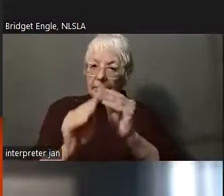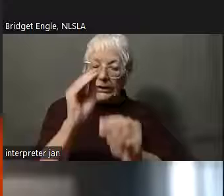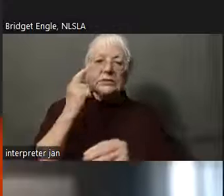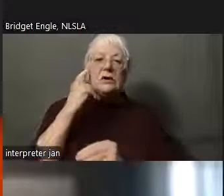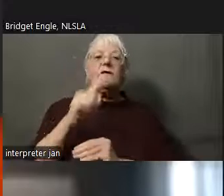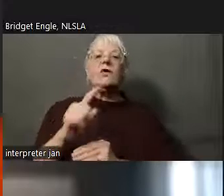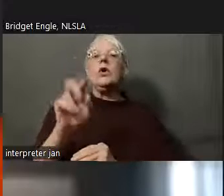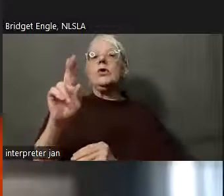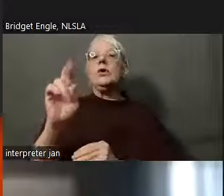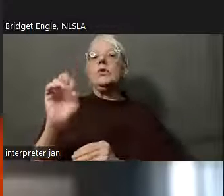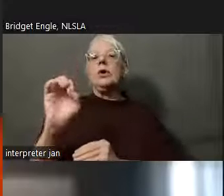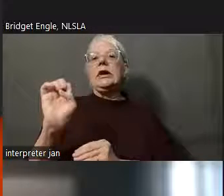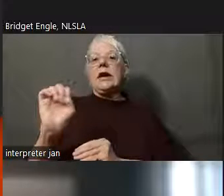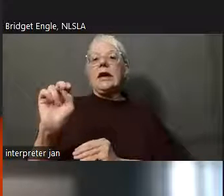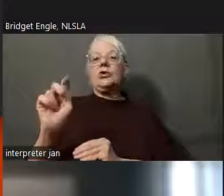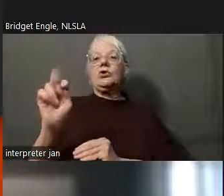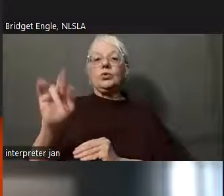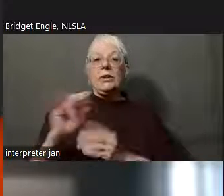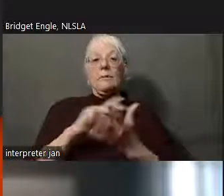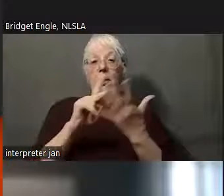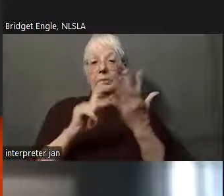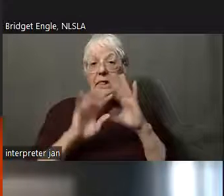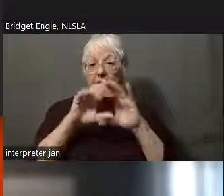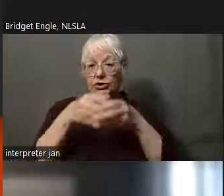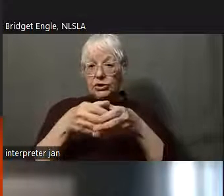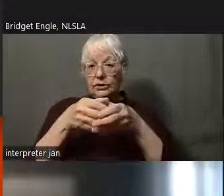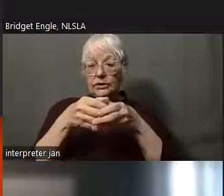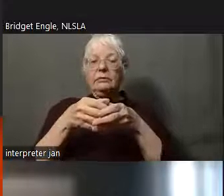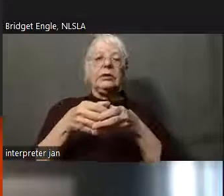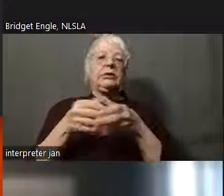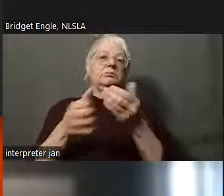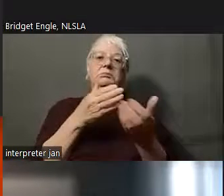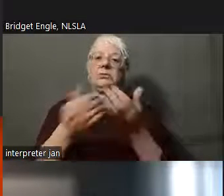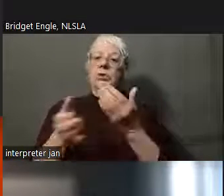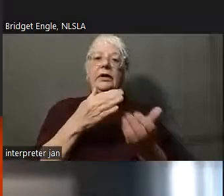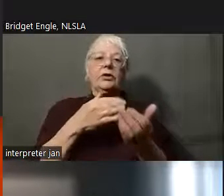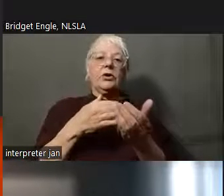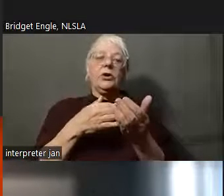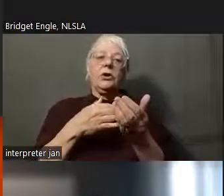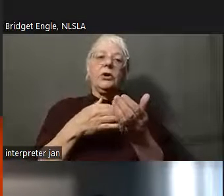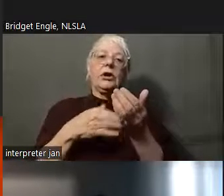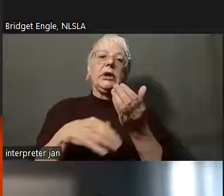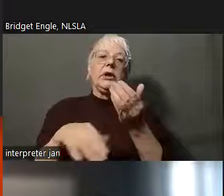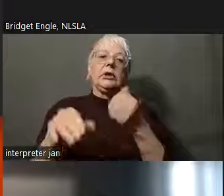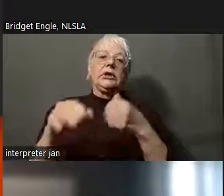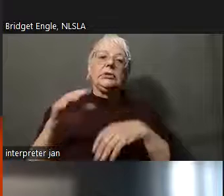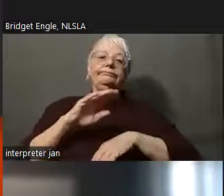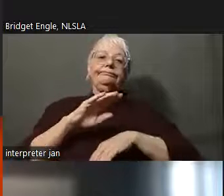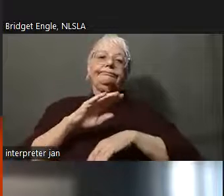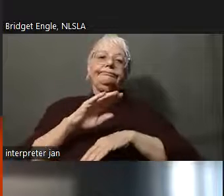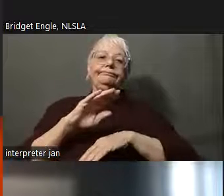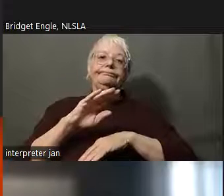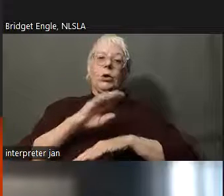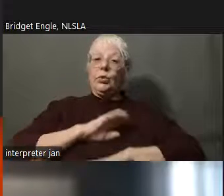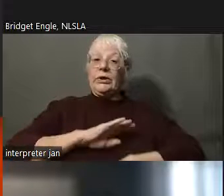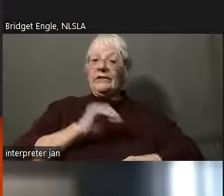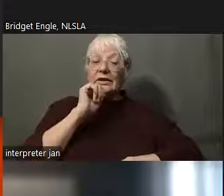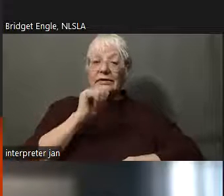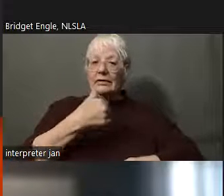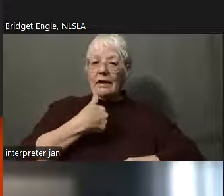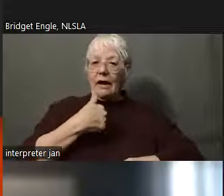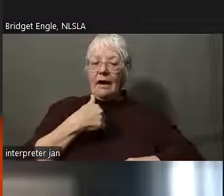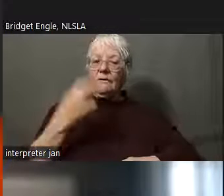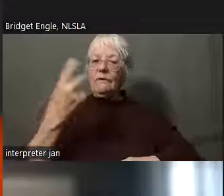reentry population, whether it's additional vacatur relief that didn't exist 1 or 2 years